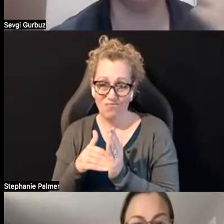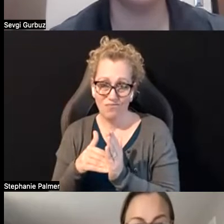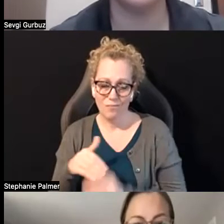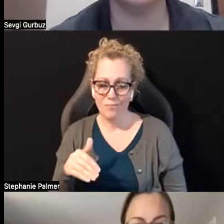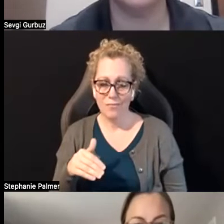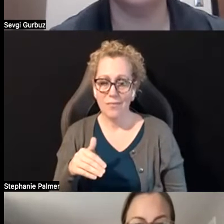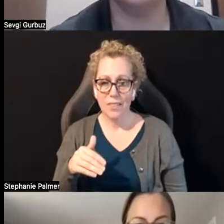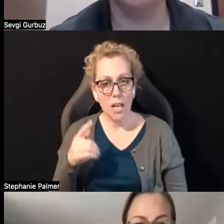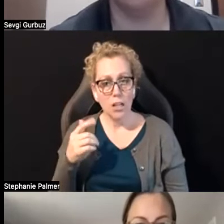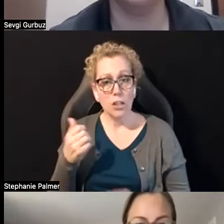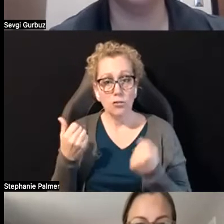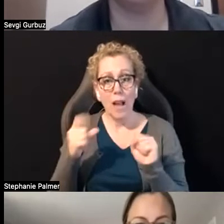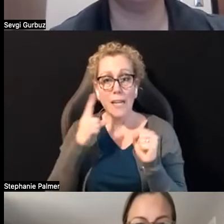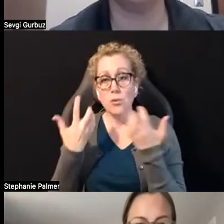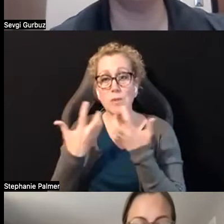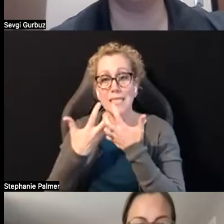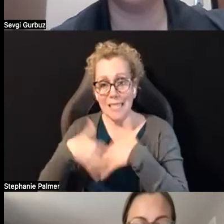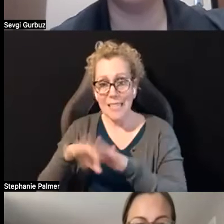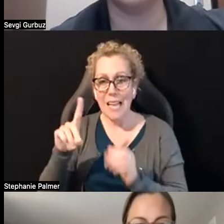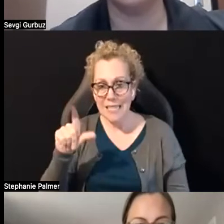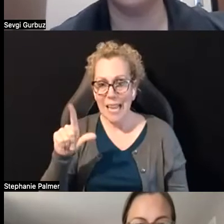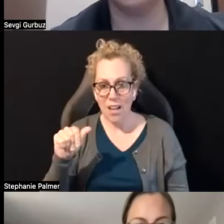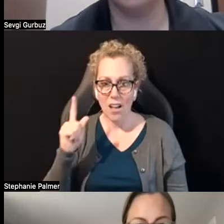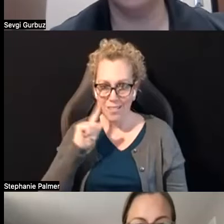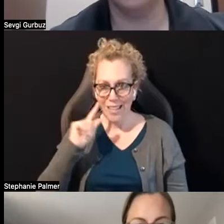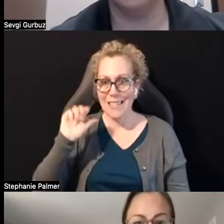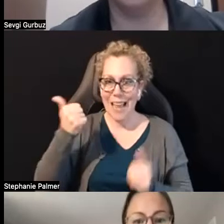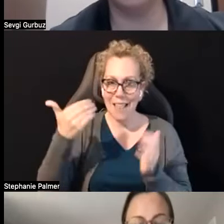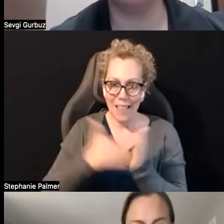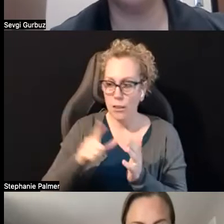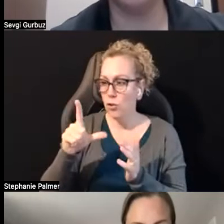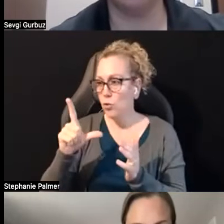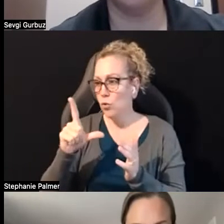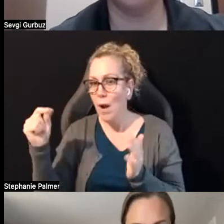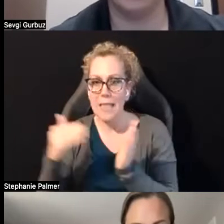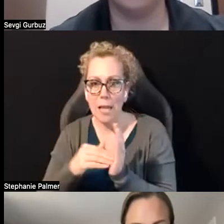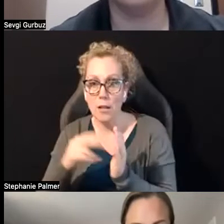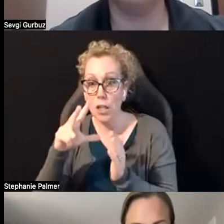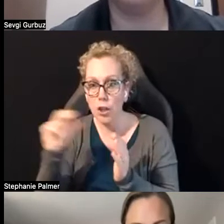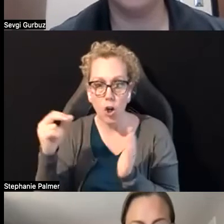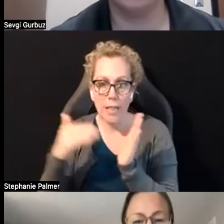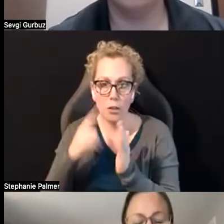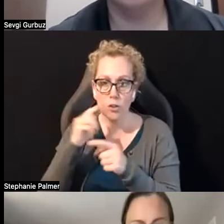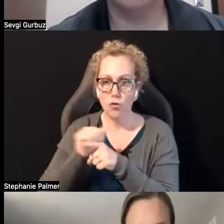to synthesize data on the order of tens of thousands to be able to train the models we have.